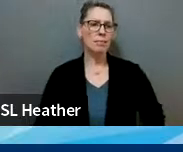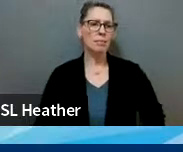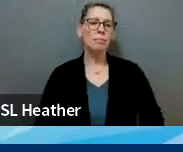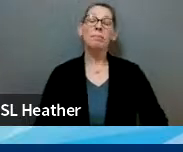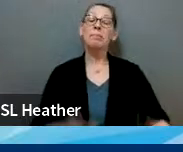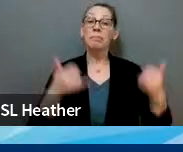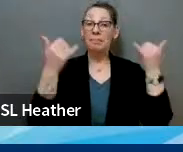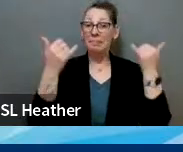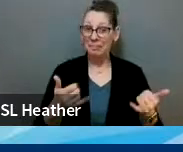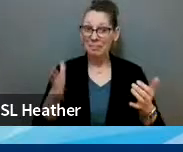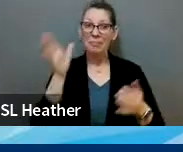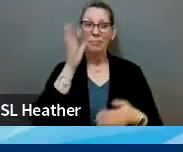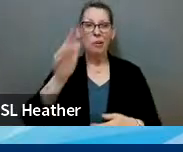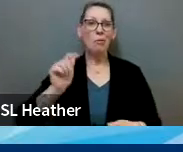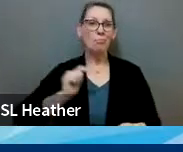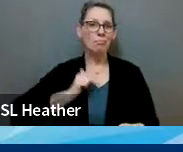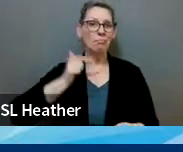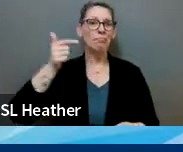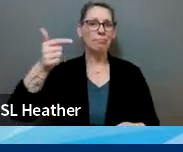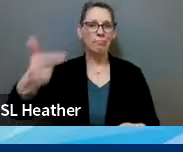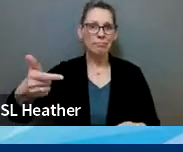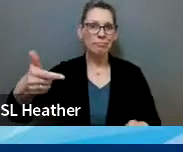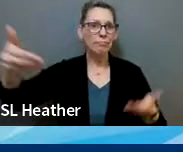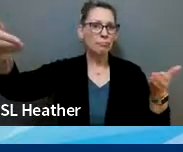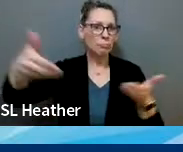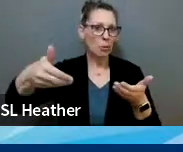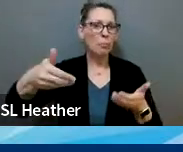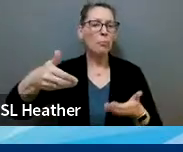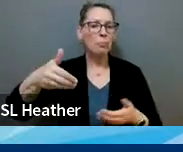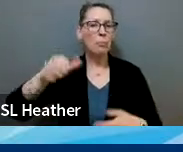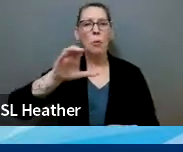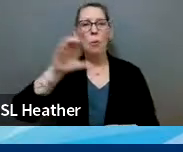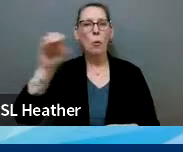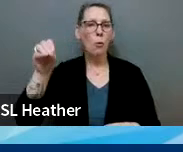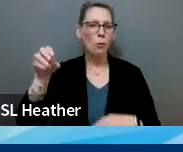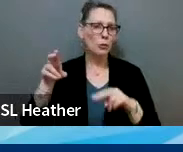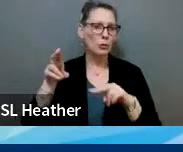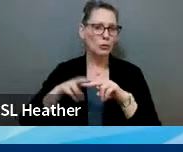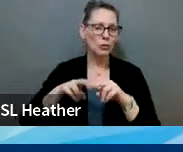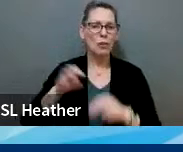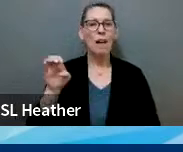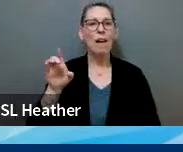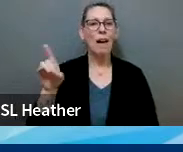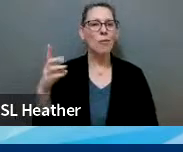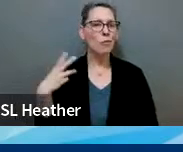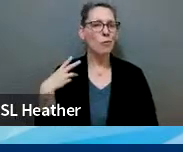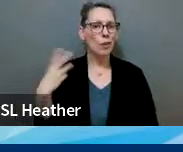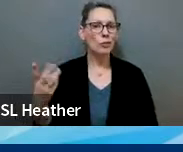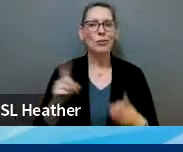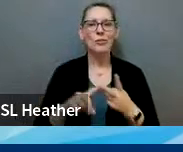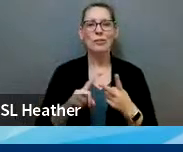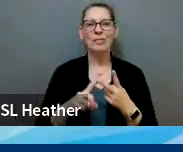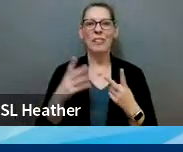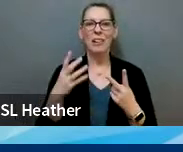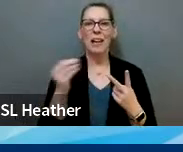With that, I will turn it over and welcome our co-chairs, Ed Washington, as well as Lynn